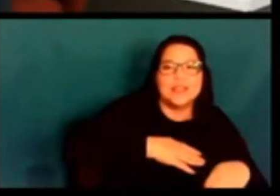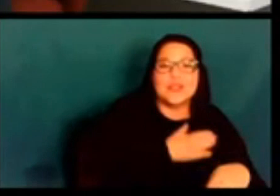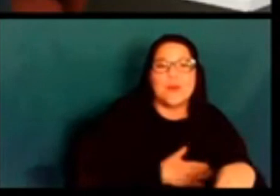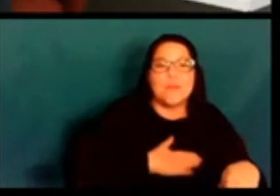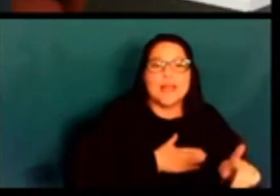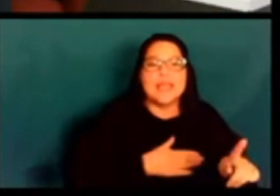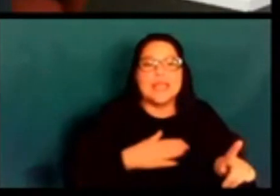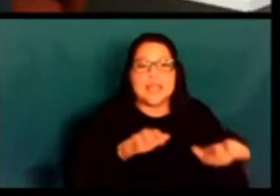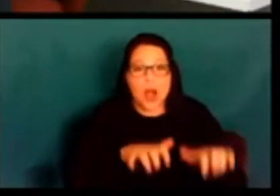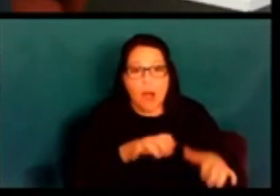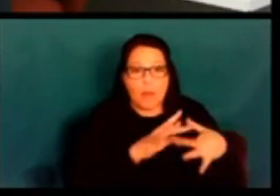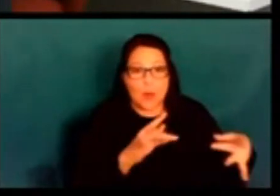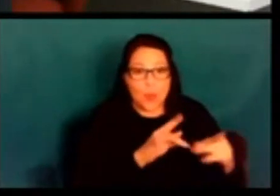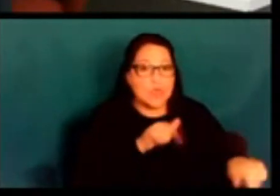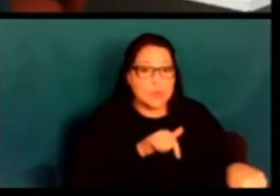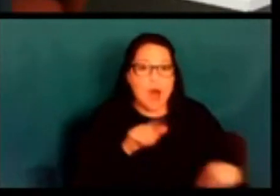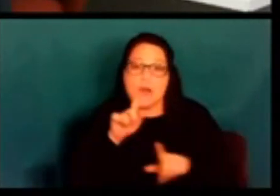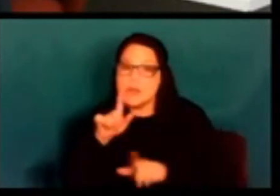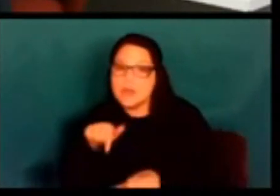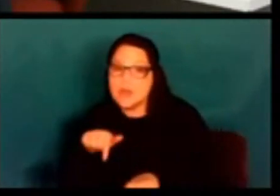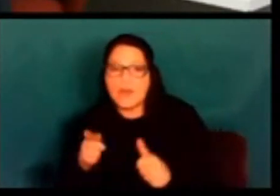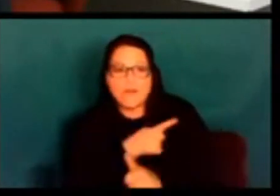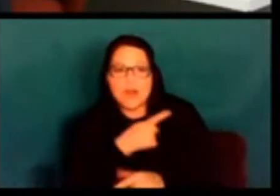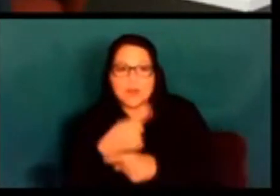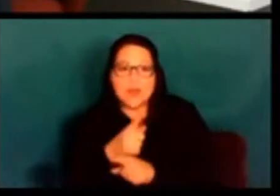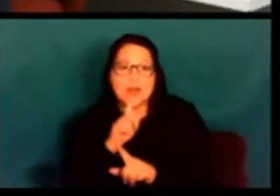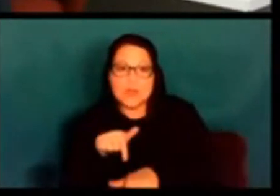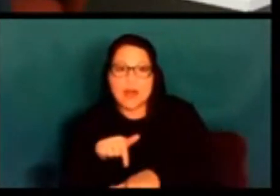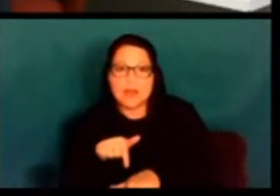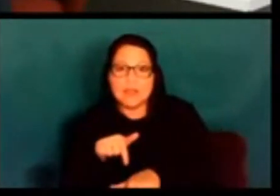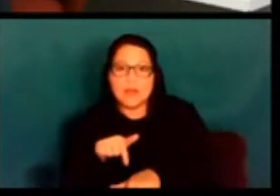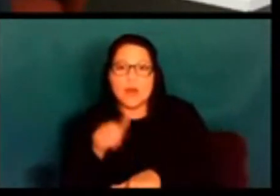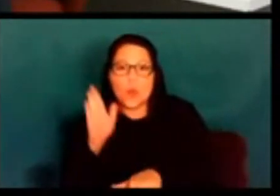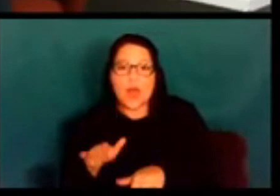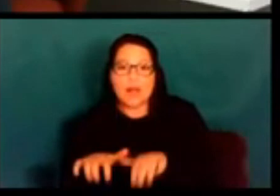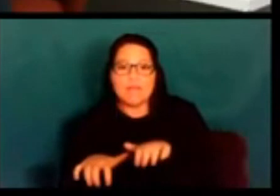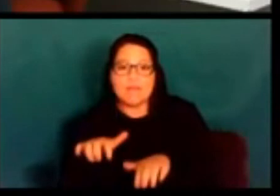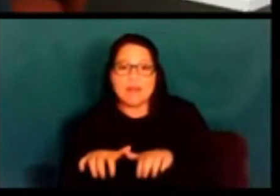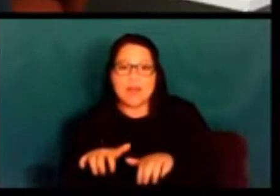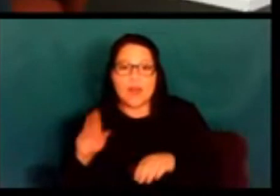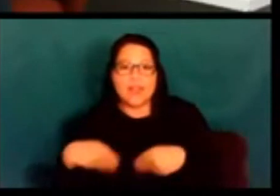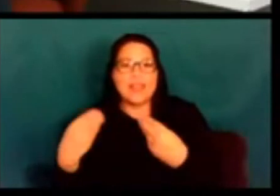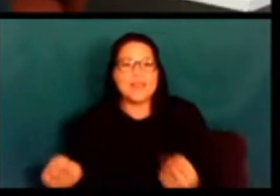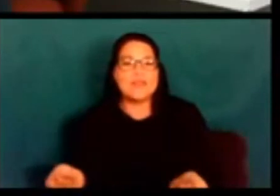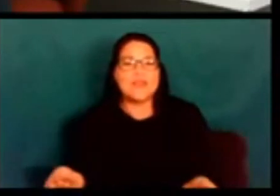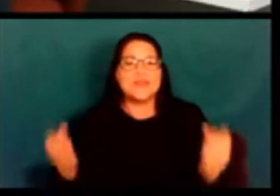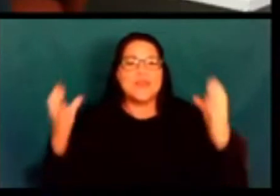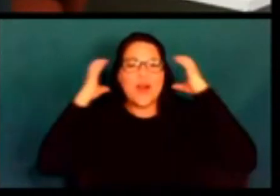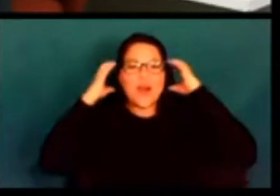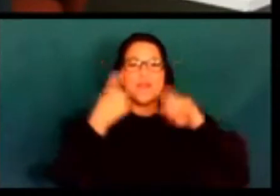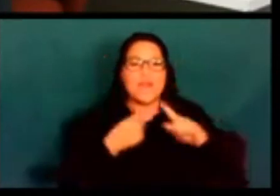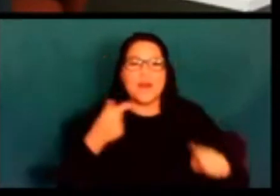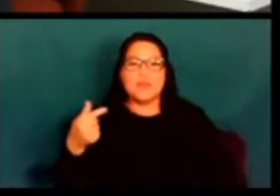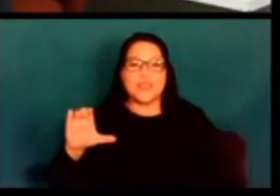responses in the comments, and the first correct response will write to you and get these headphones to you from George.